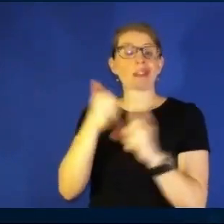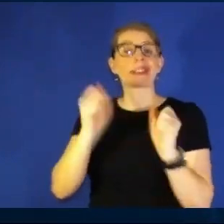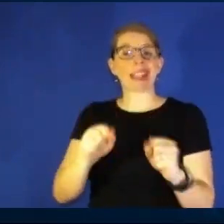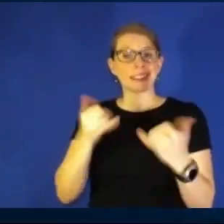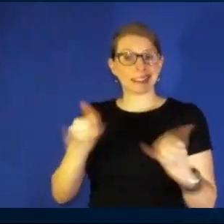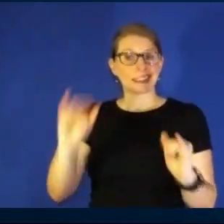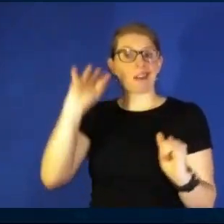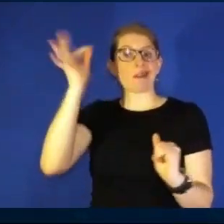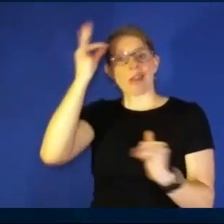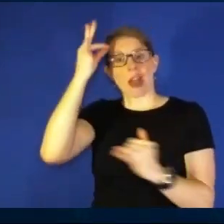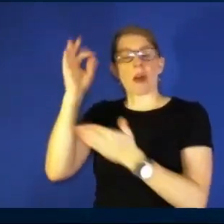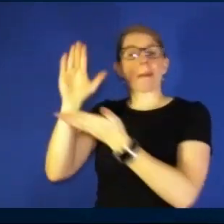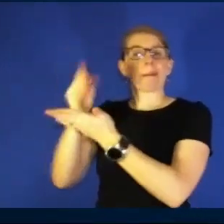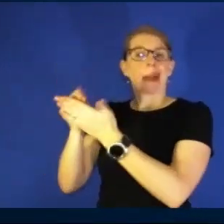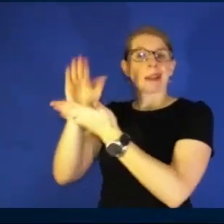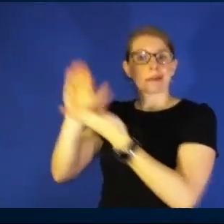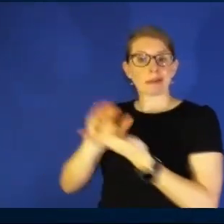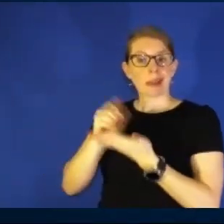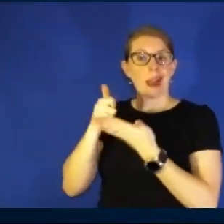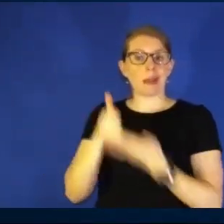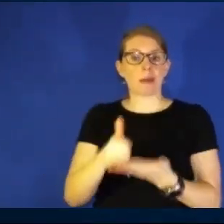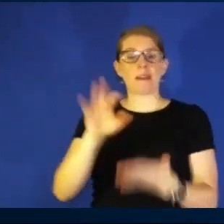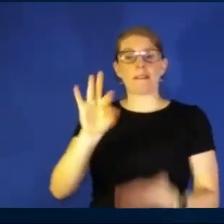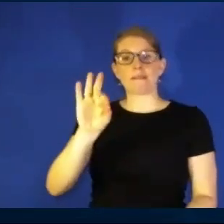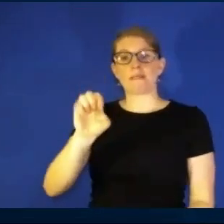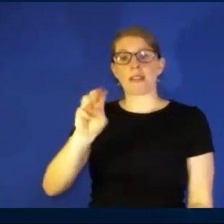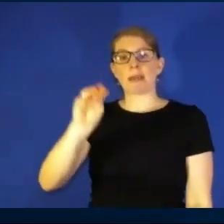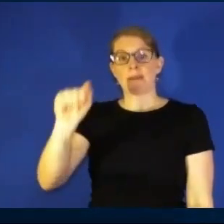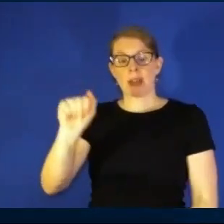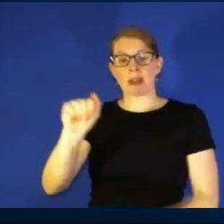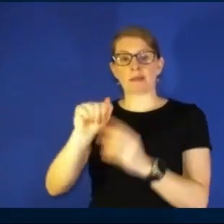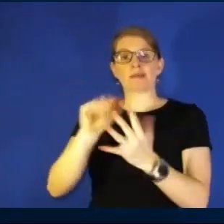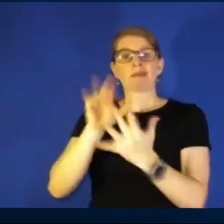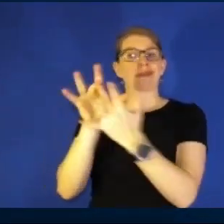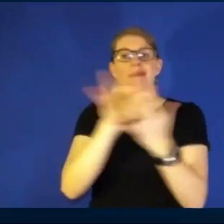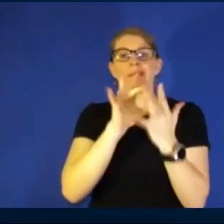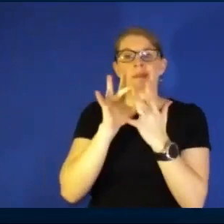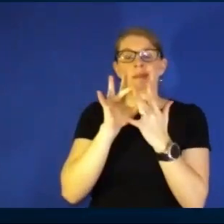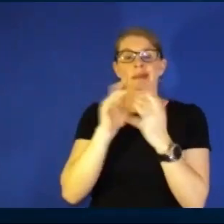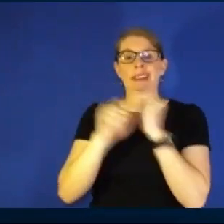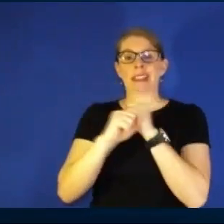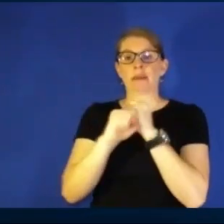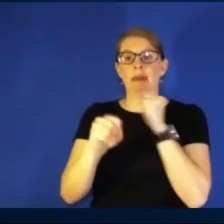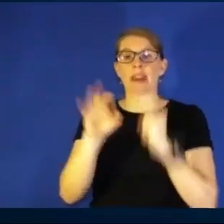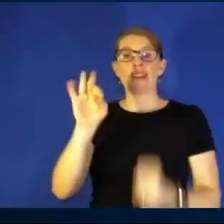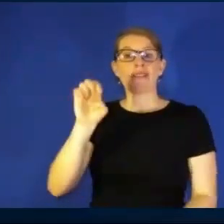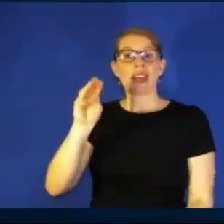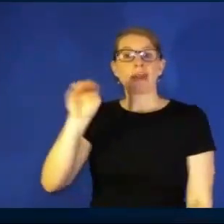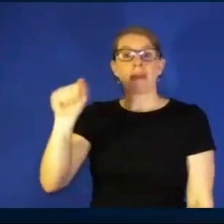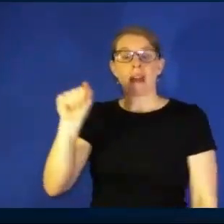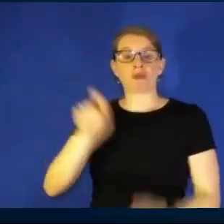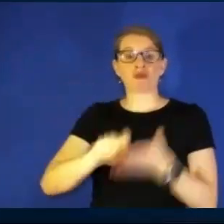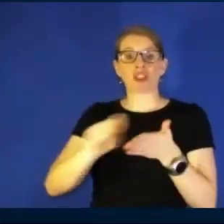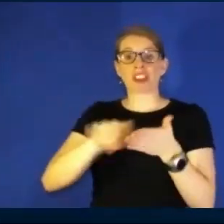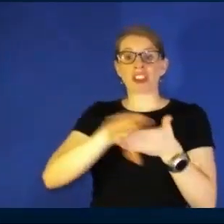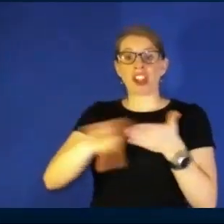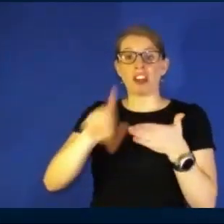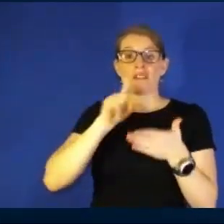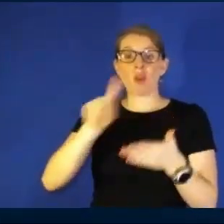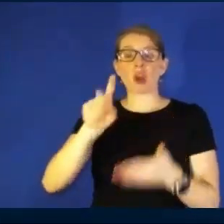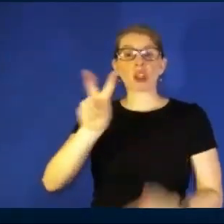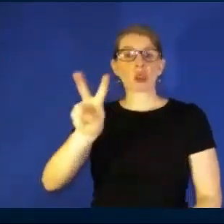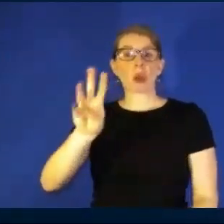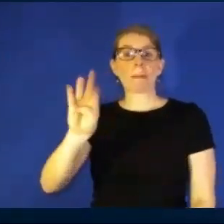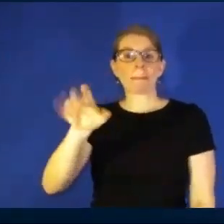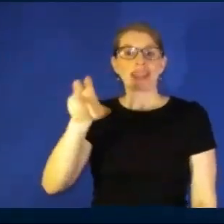money to help you. FEMA just launched a new outreach campaign to get the word out. So far, FEMA has written checks for $2 billion